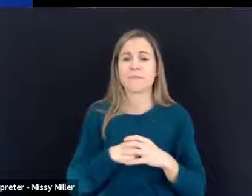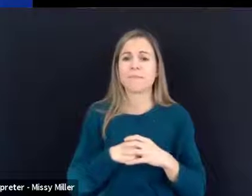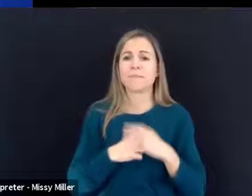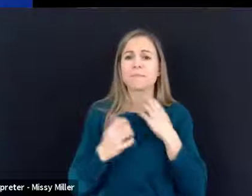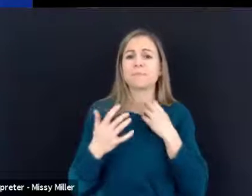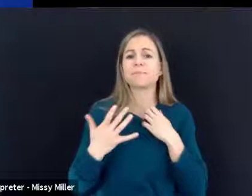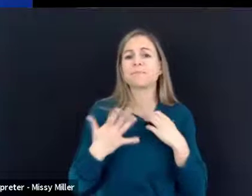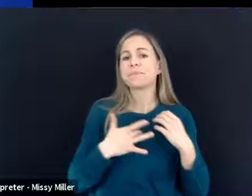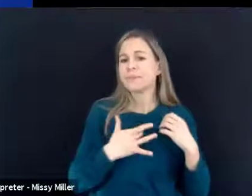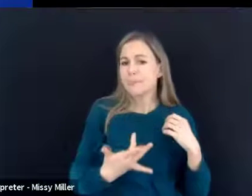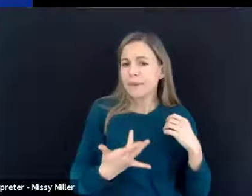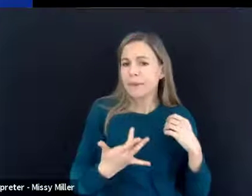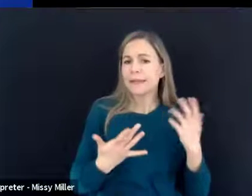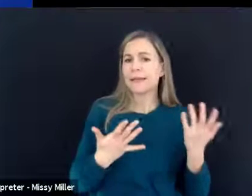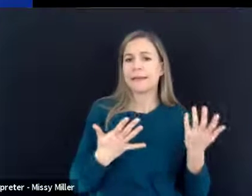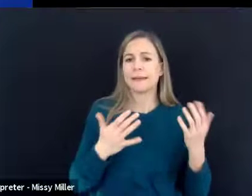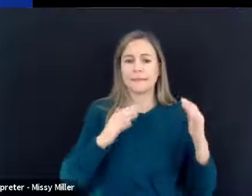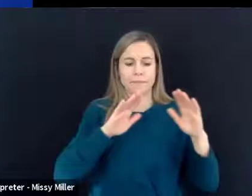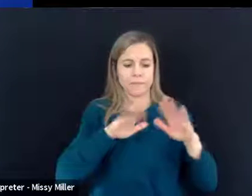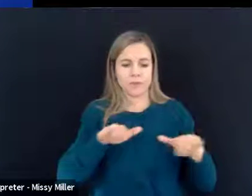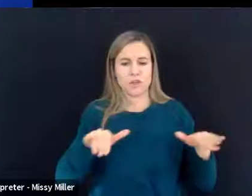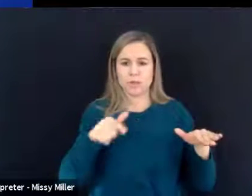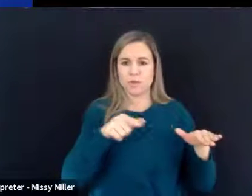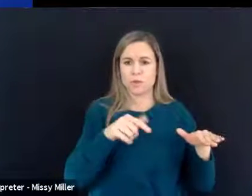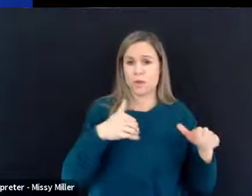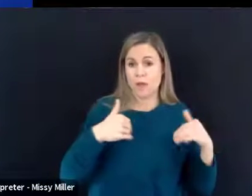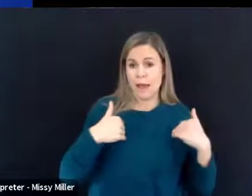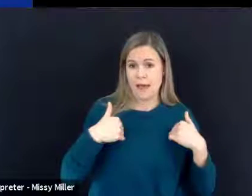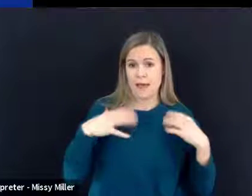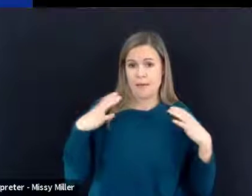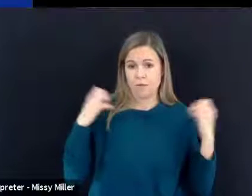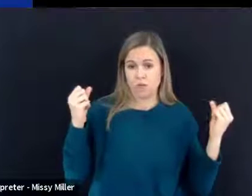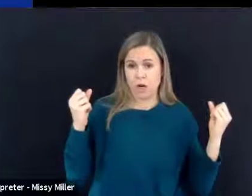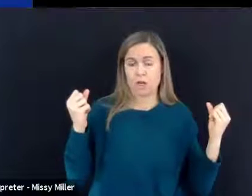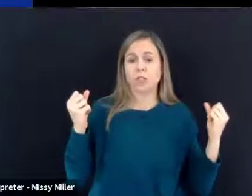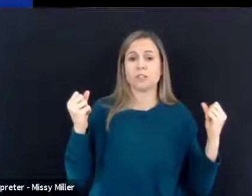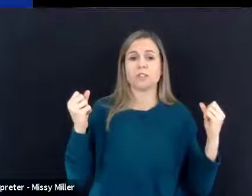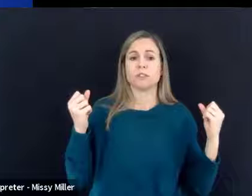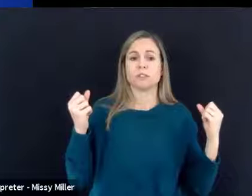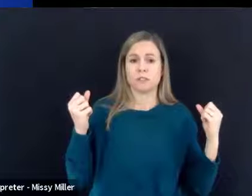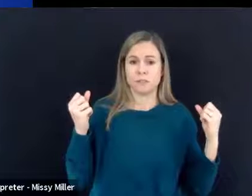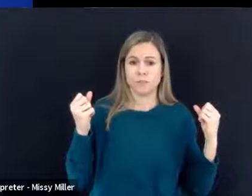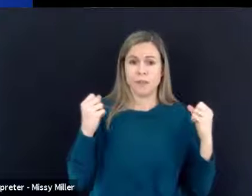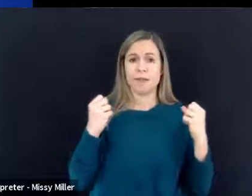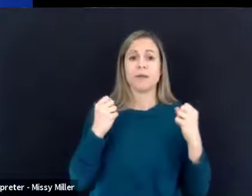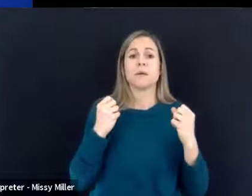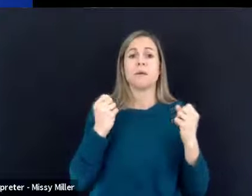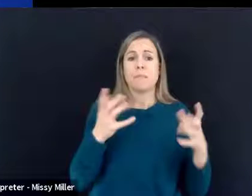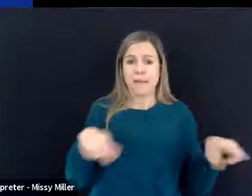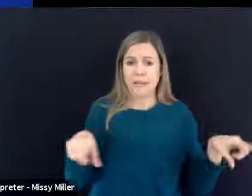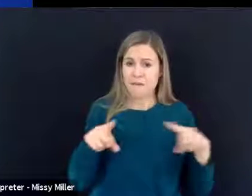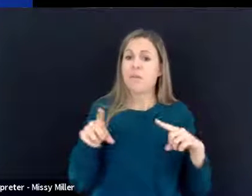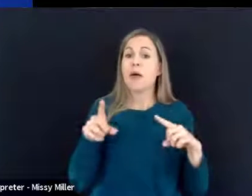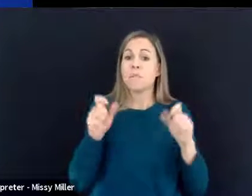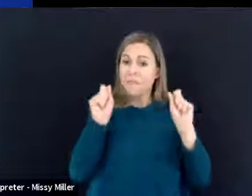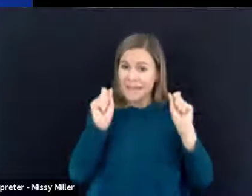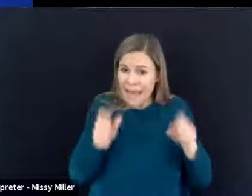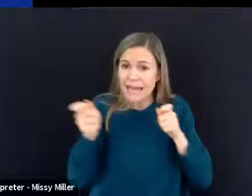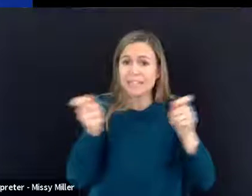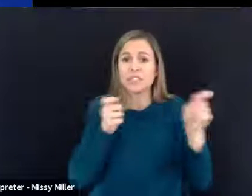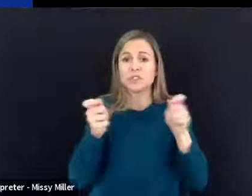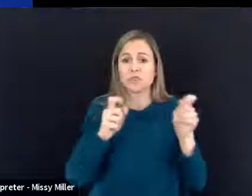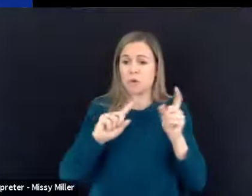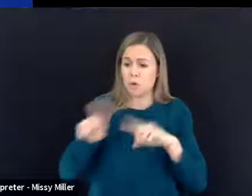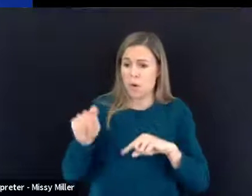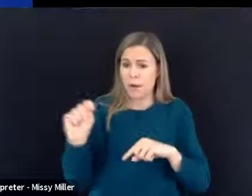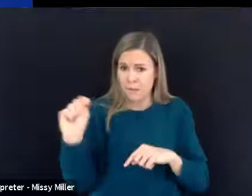Typically, the learners with CHARGE, the vast majority, will gain control of their bladder and bowels and be